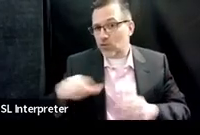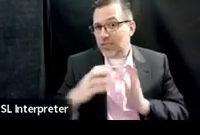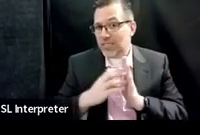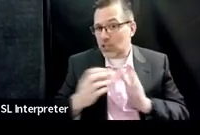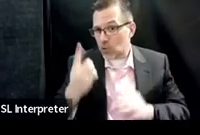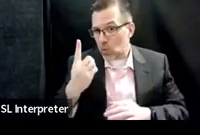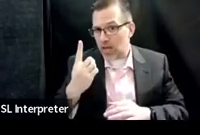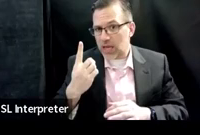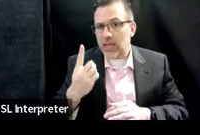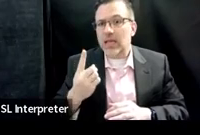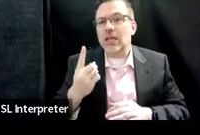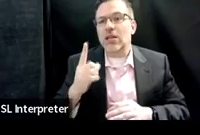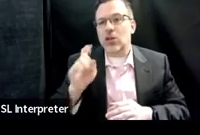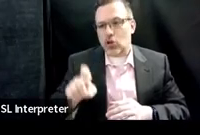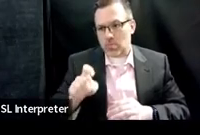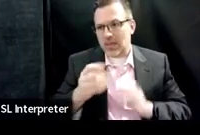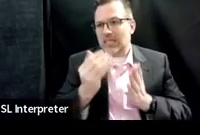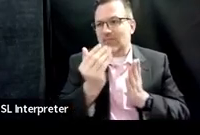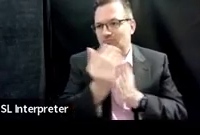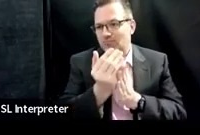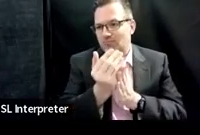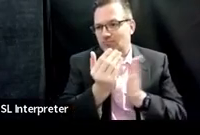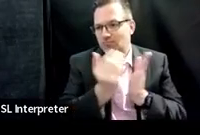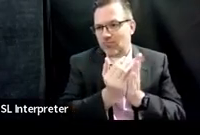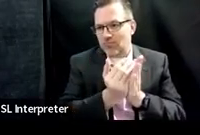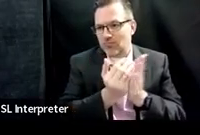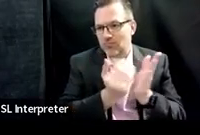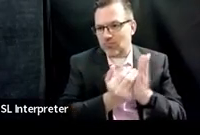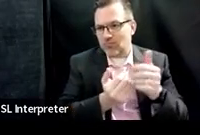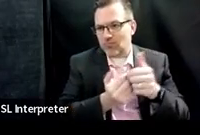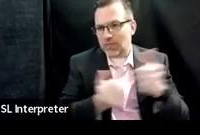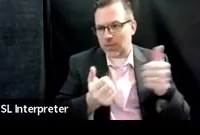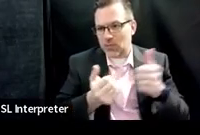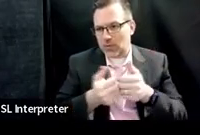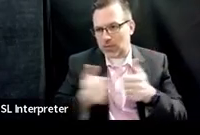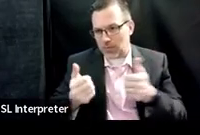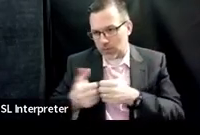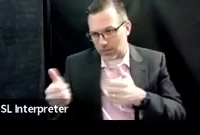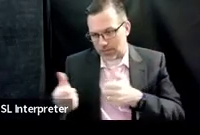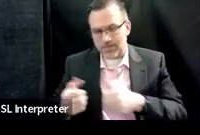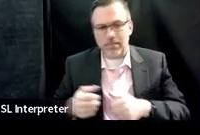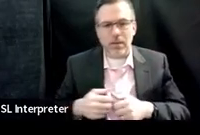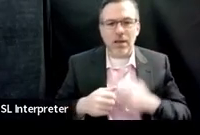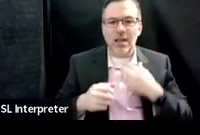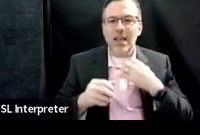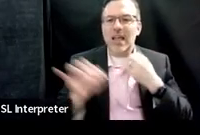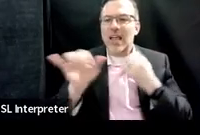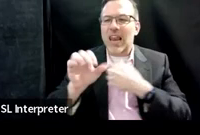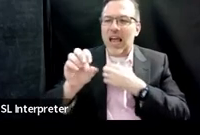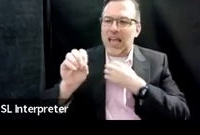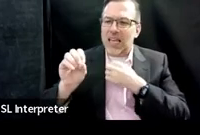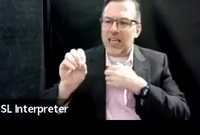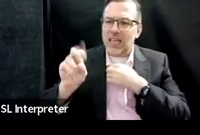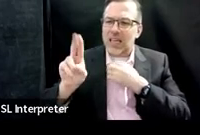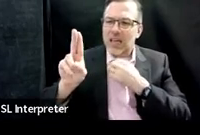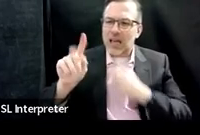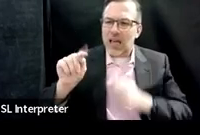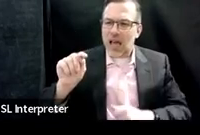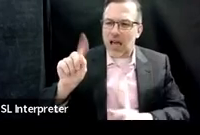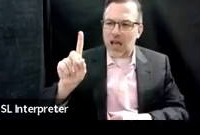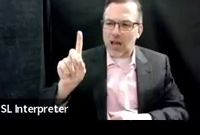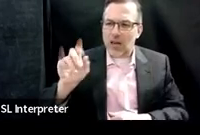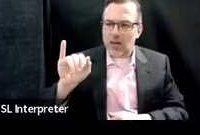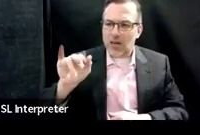them separately and in specific terms. So I like to think of it as like an outline or a table of contents for your